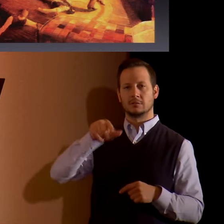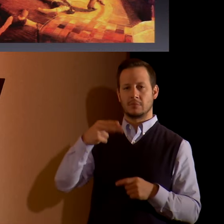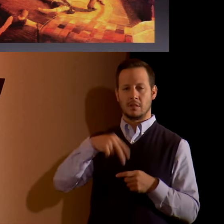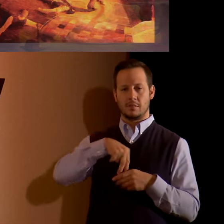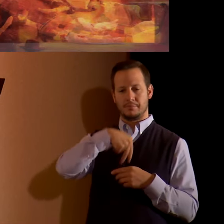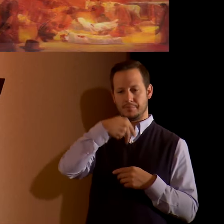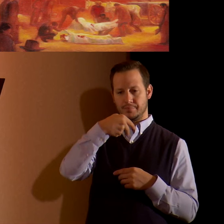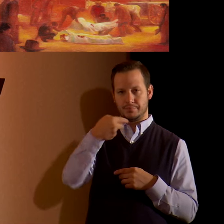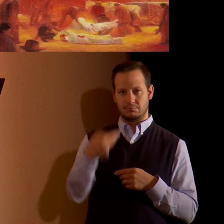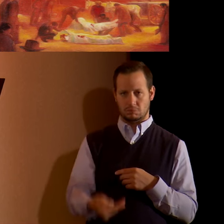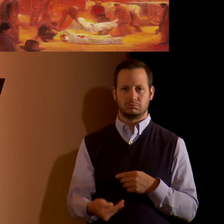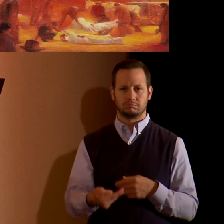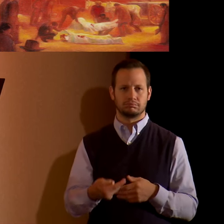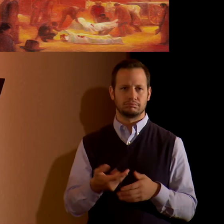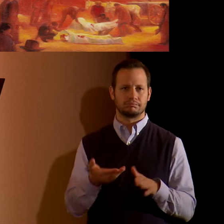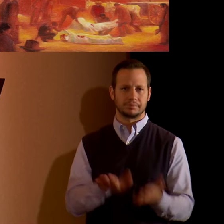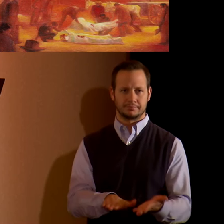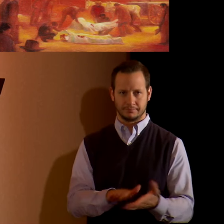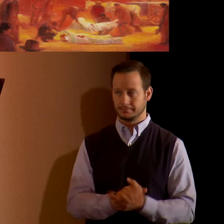window to his death,